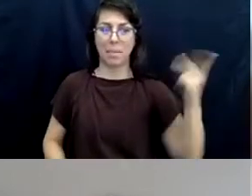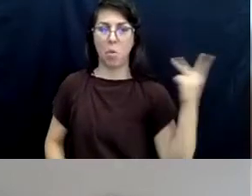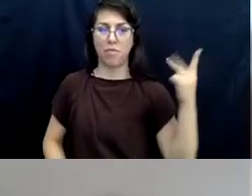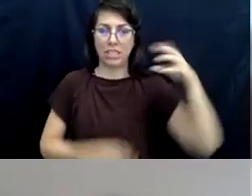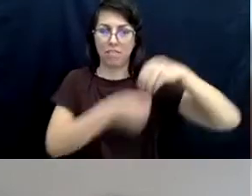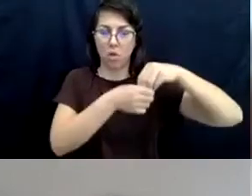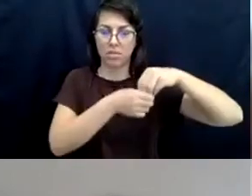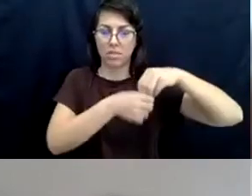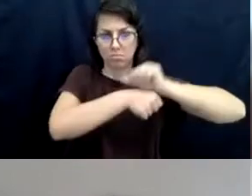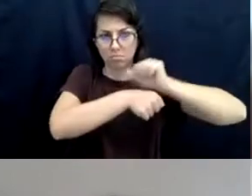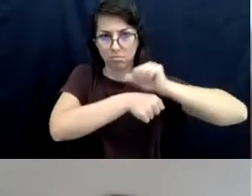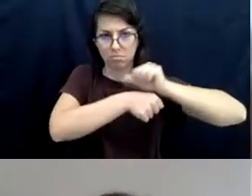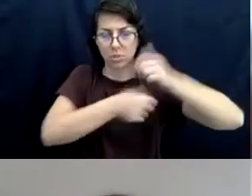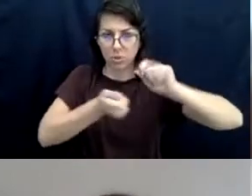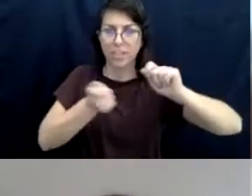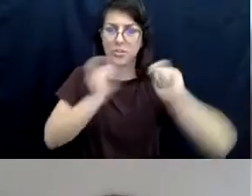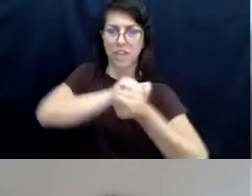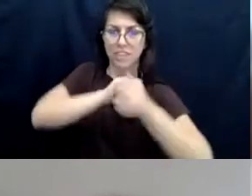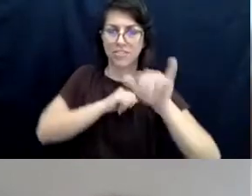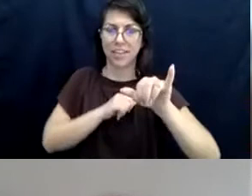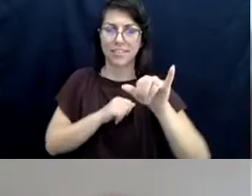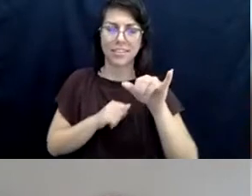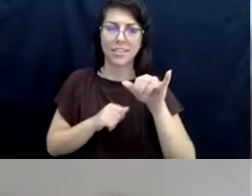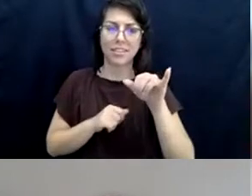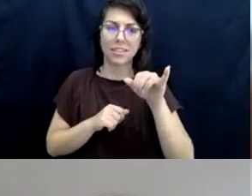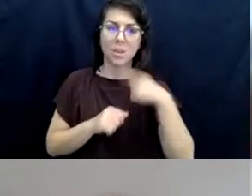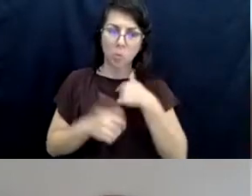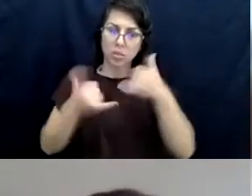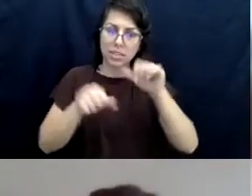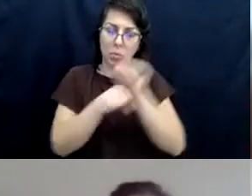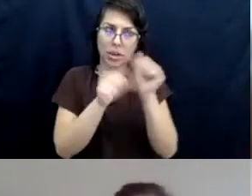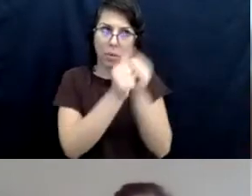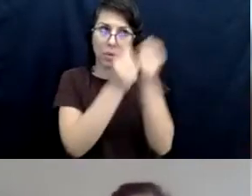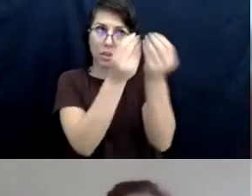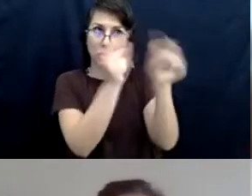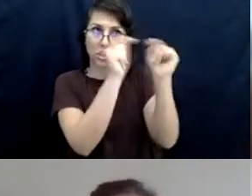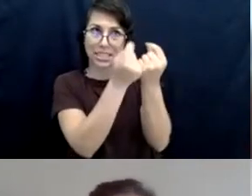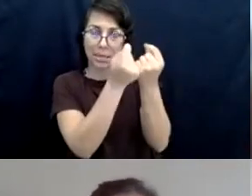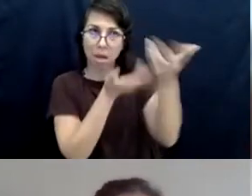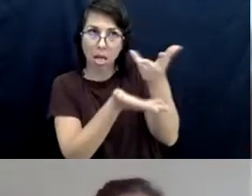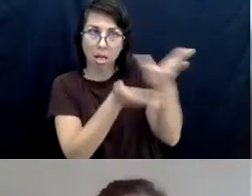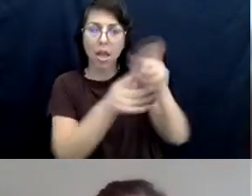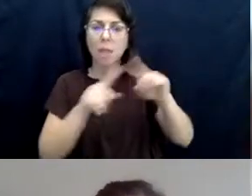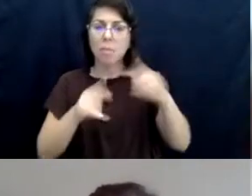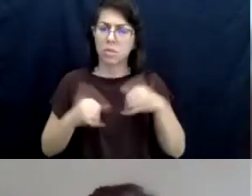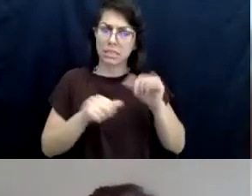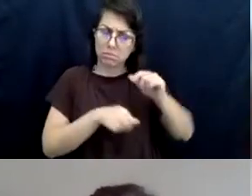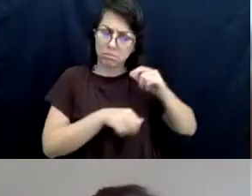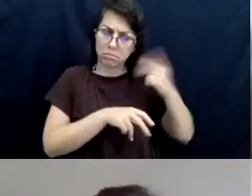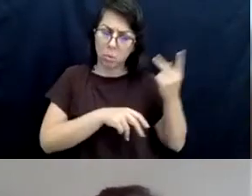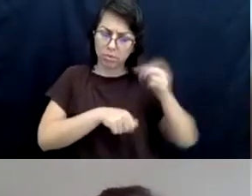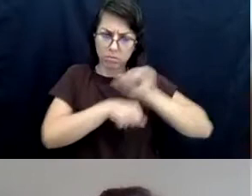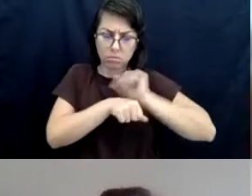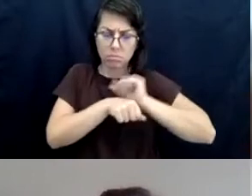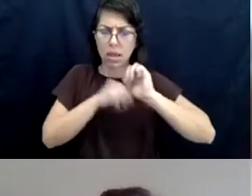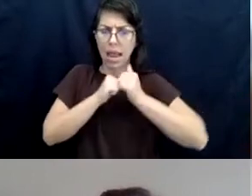working to change that. We are still working with solutions, but we will be working on how